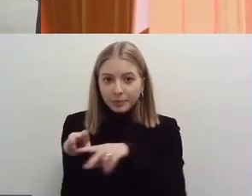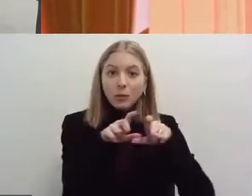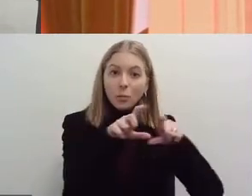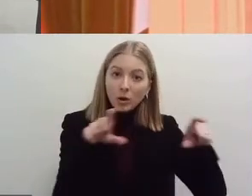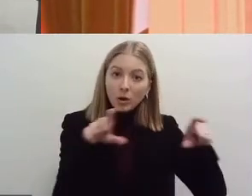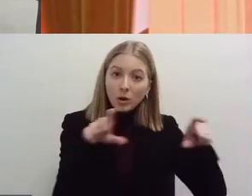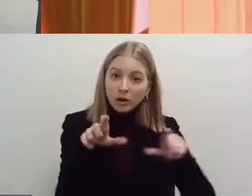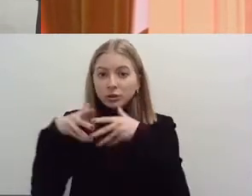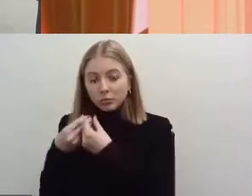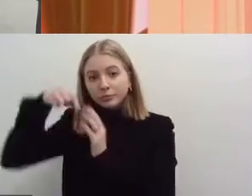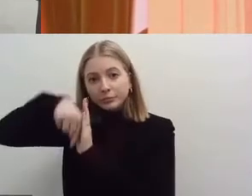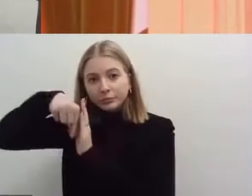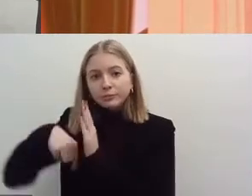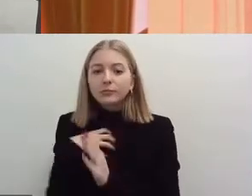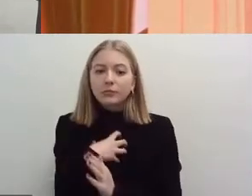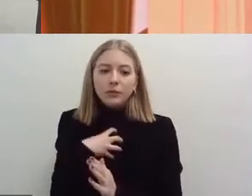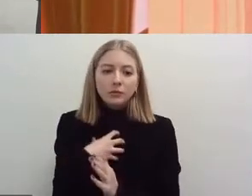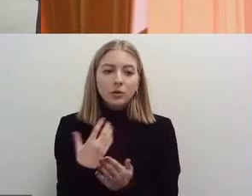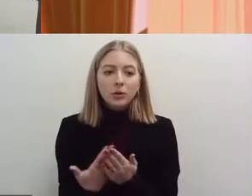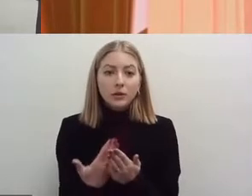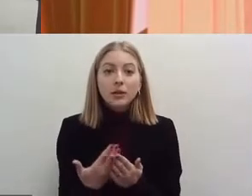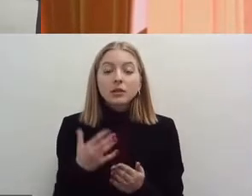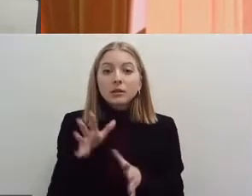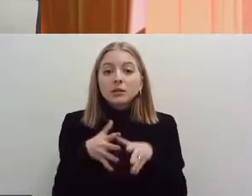space, I do not talk about like